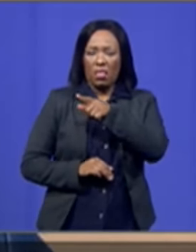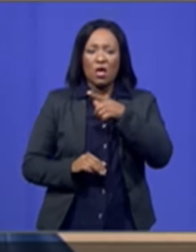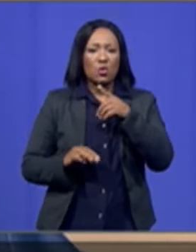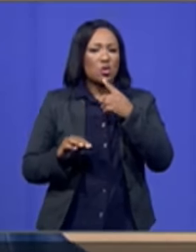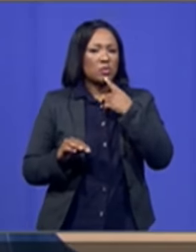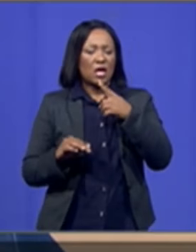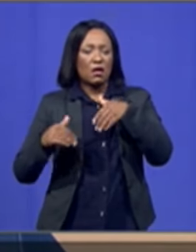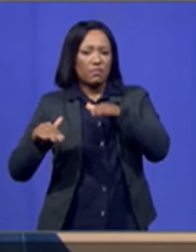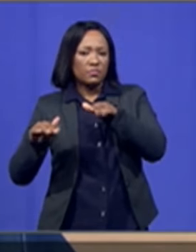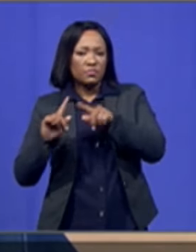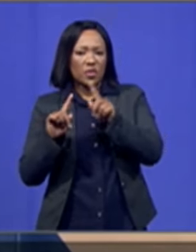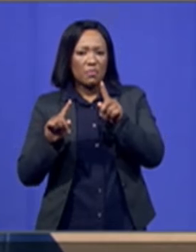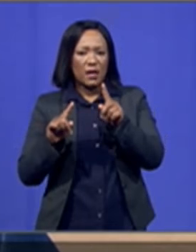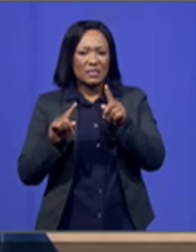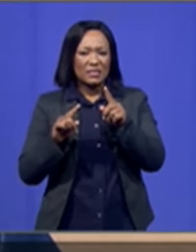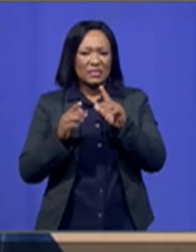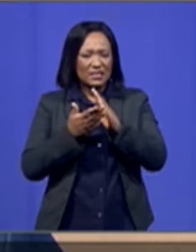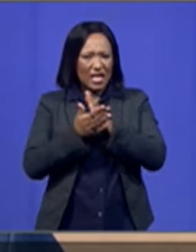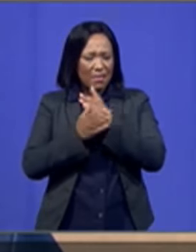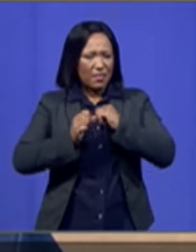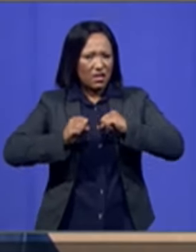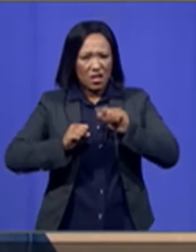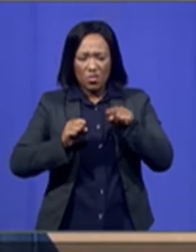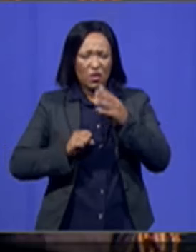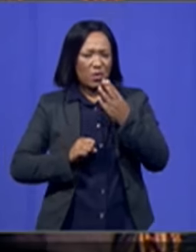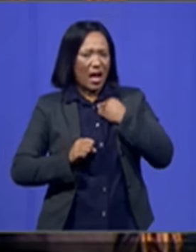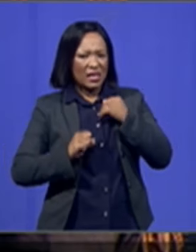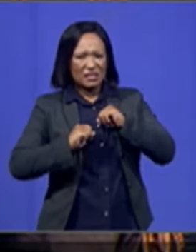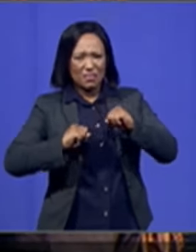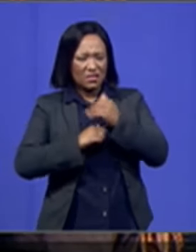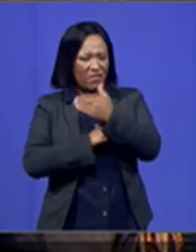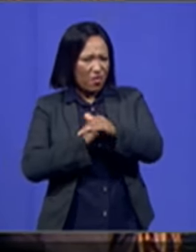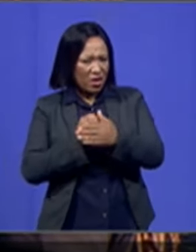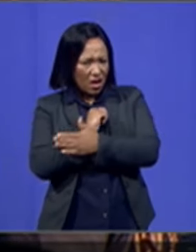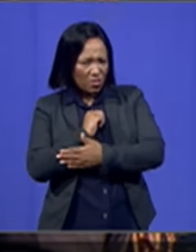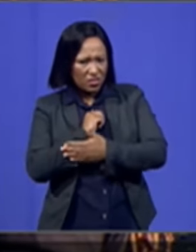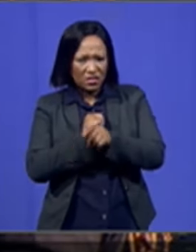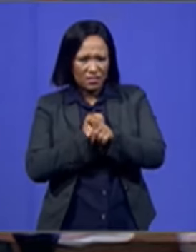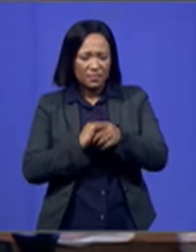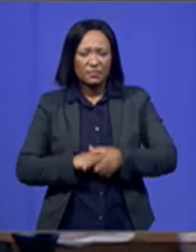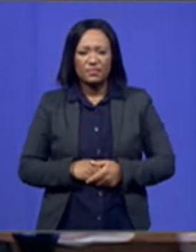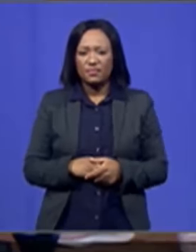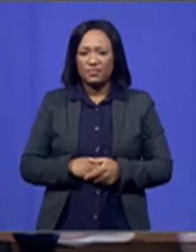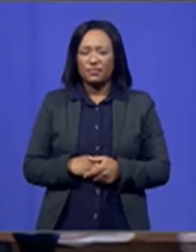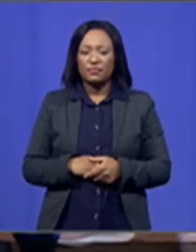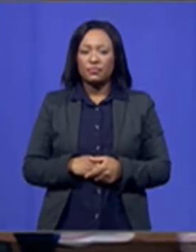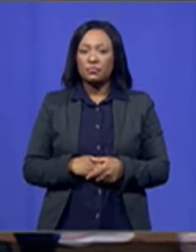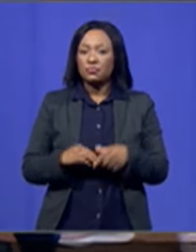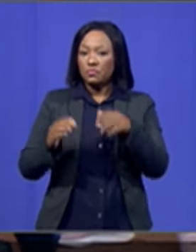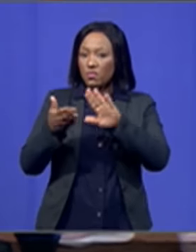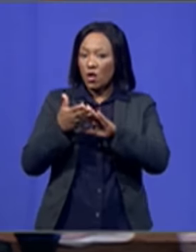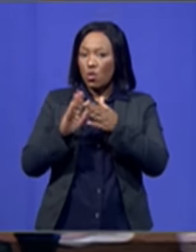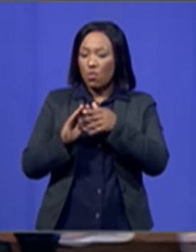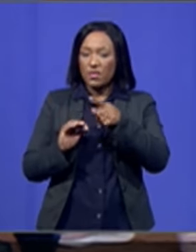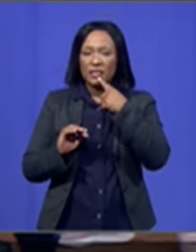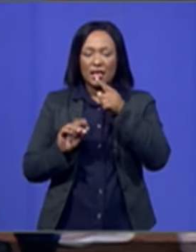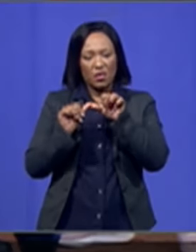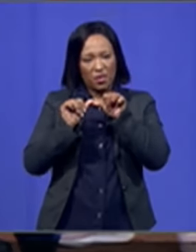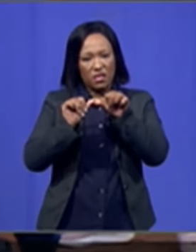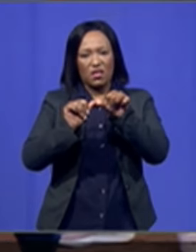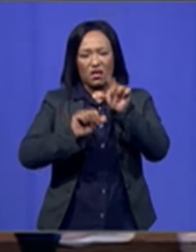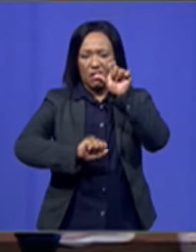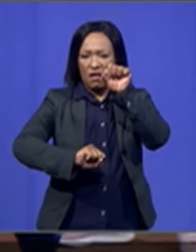you and give you a certain space in our country. You can't ask for a space in a foreign country. Baahi ba ikanne hore ba tla tswela pele le mehwanto